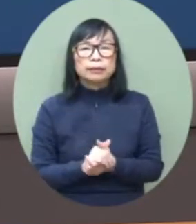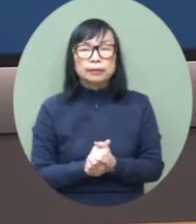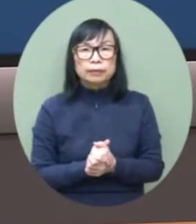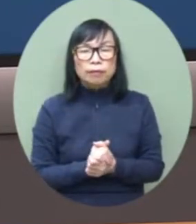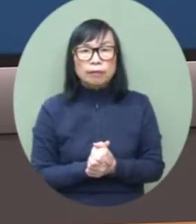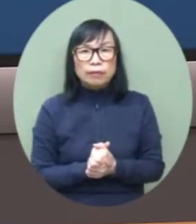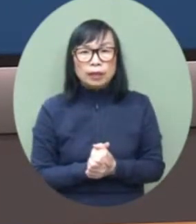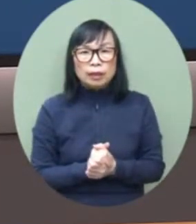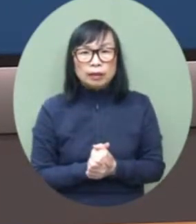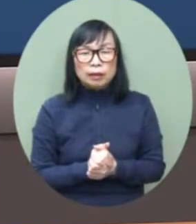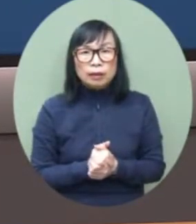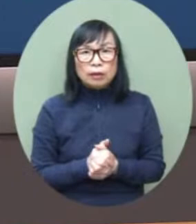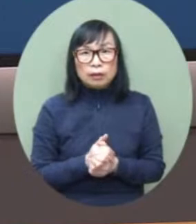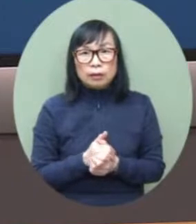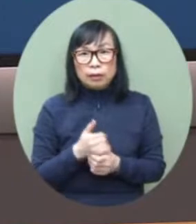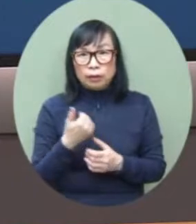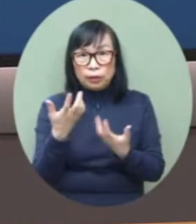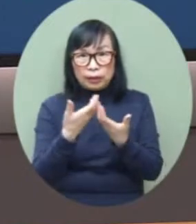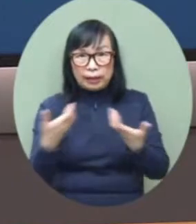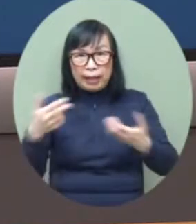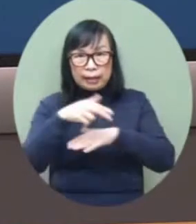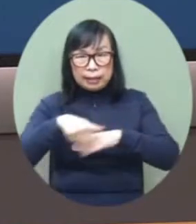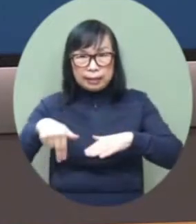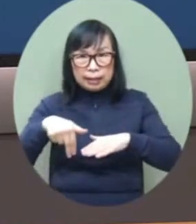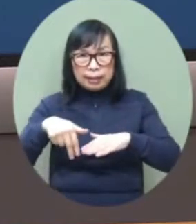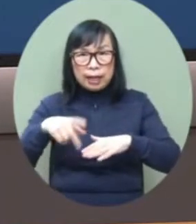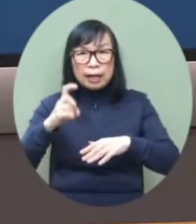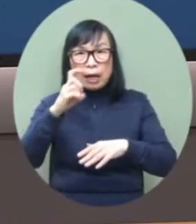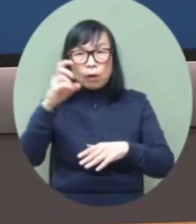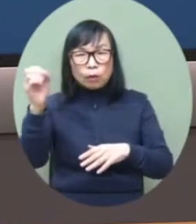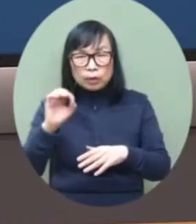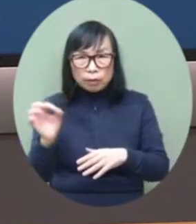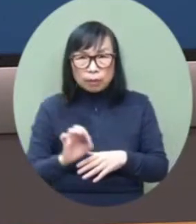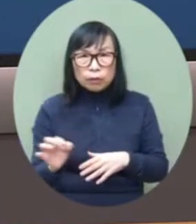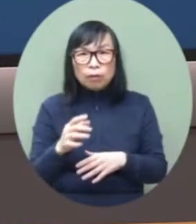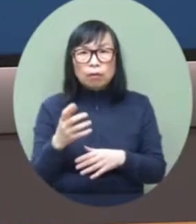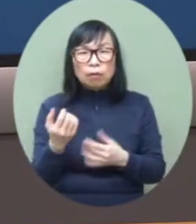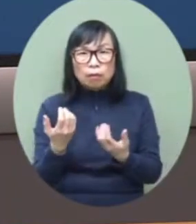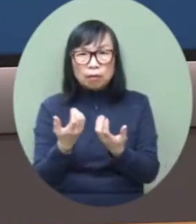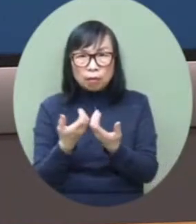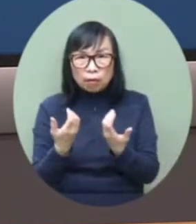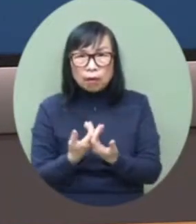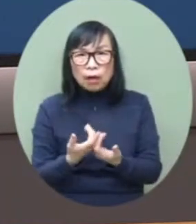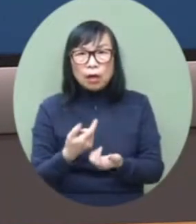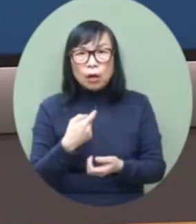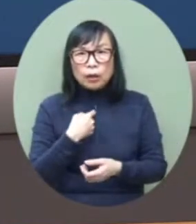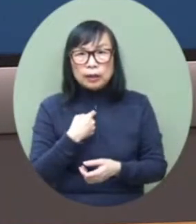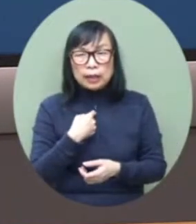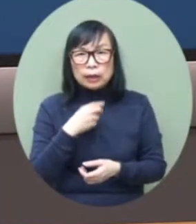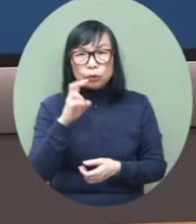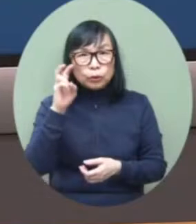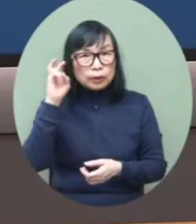our isolation capacity. So that's why we are going to explore more